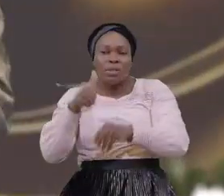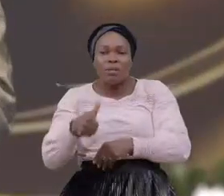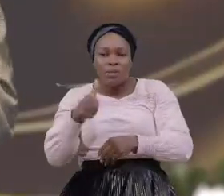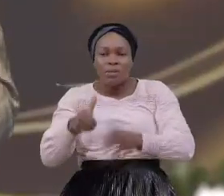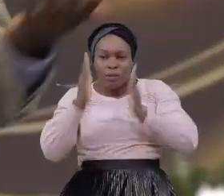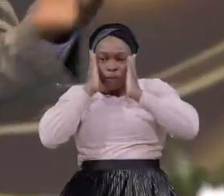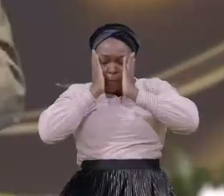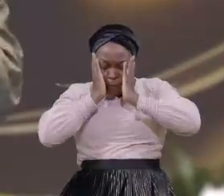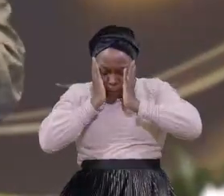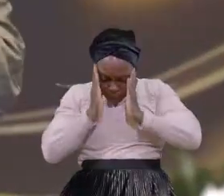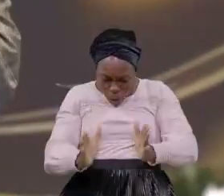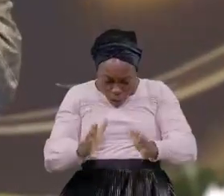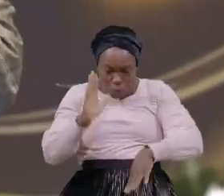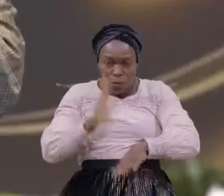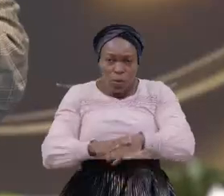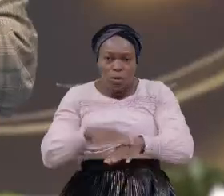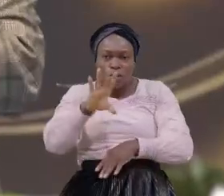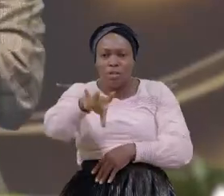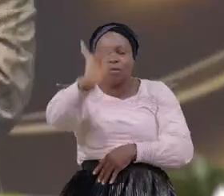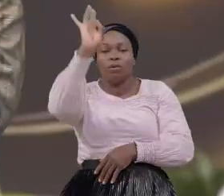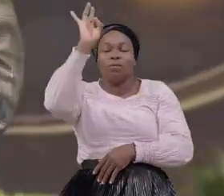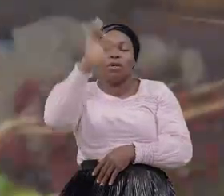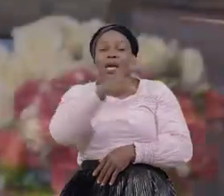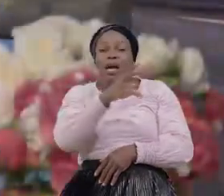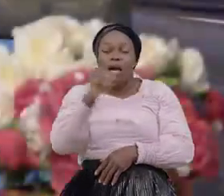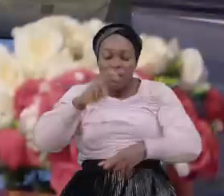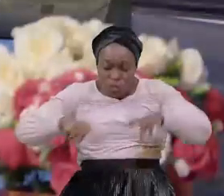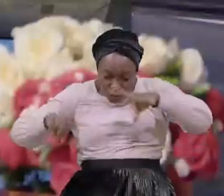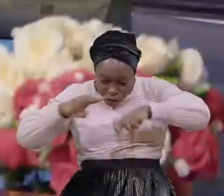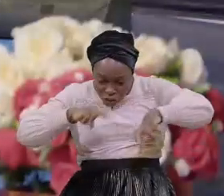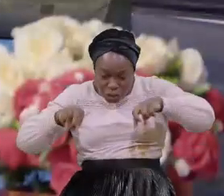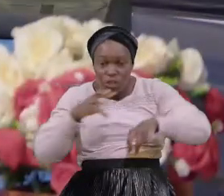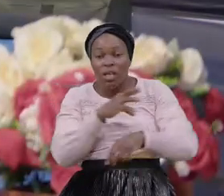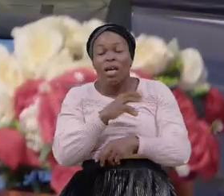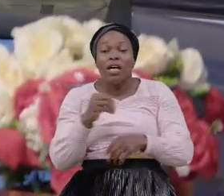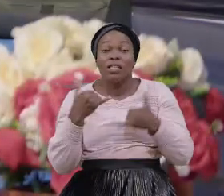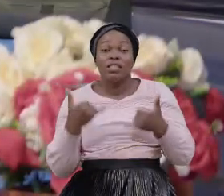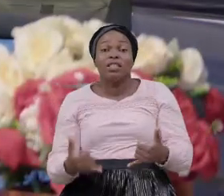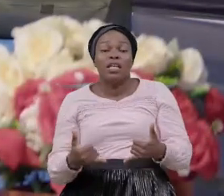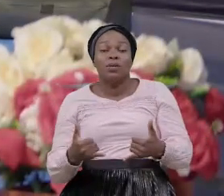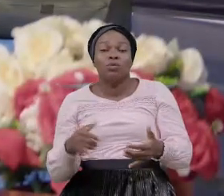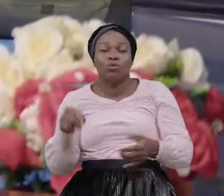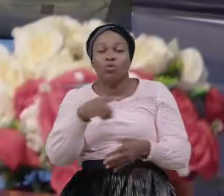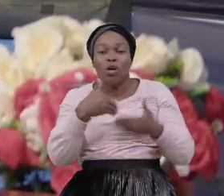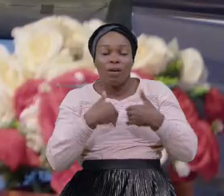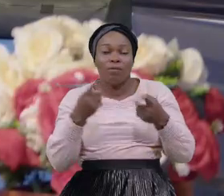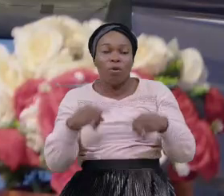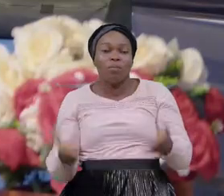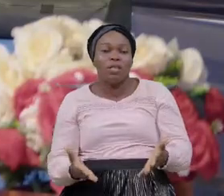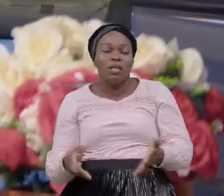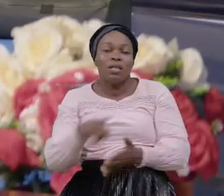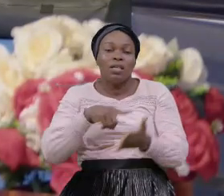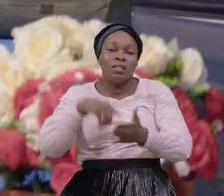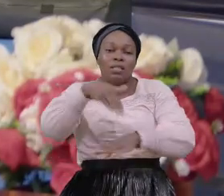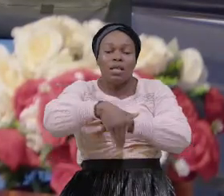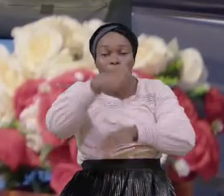a change. And that's why you have come here tonight. Is not just to be, you know, the